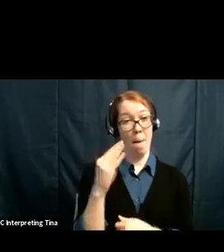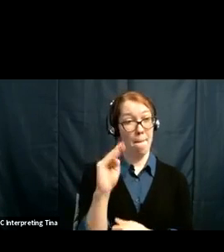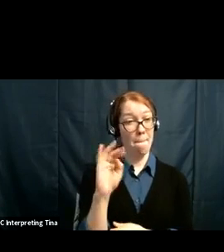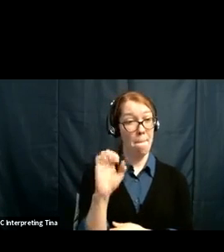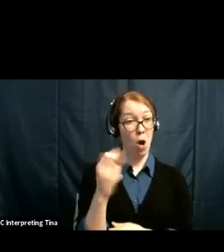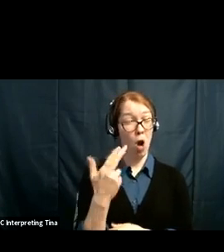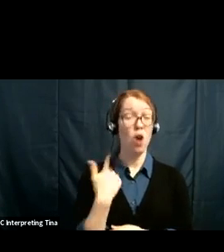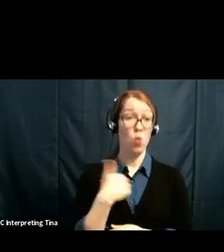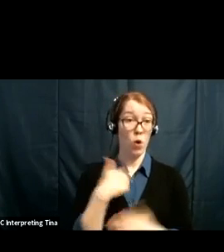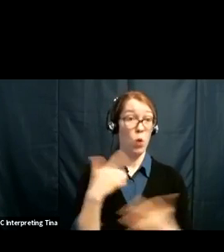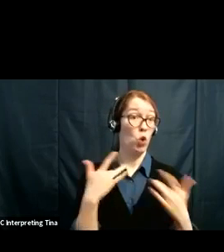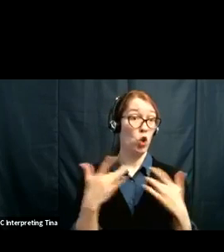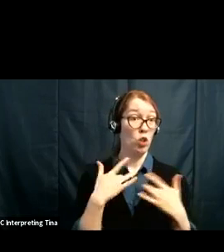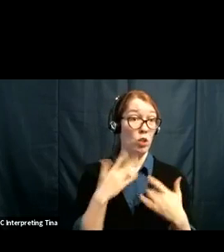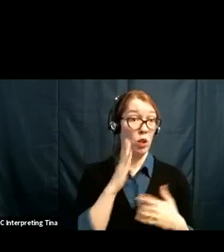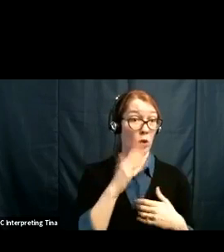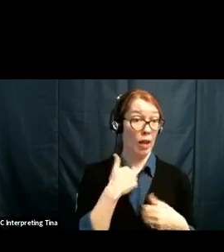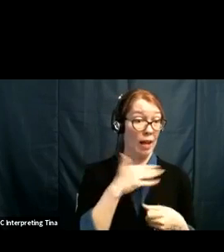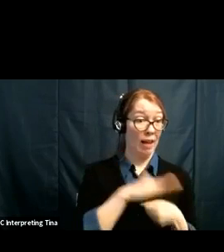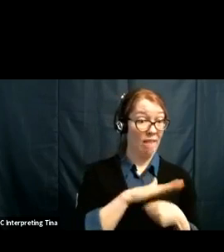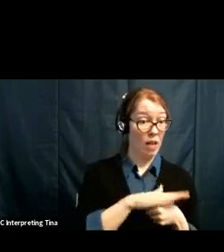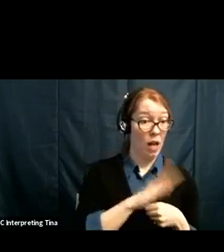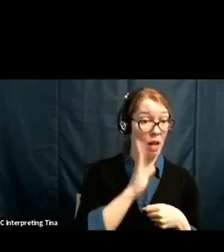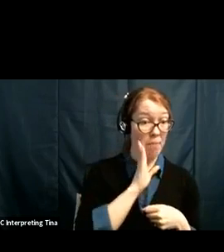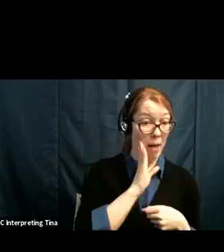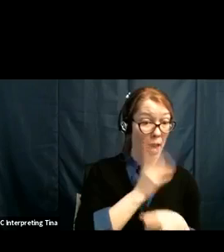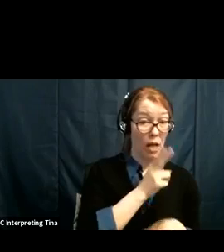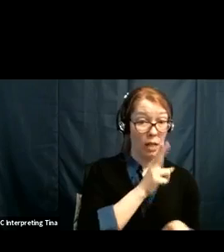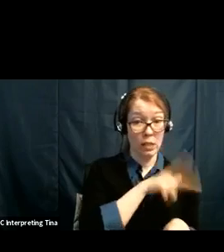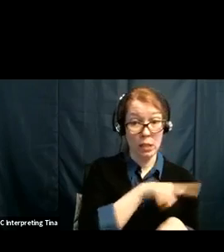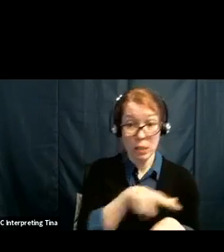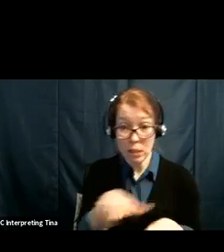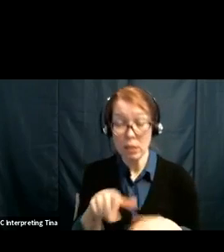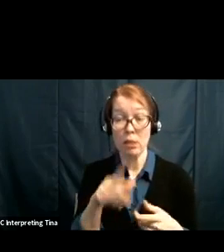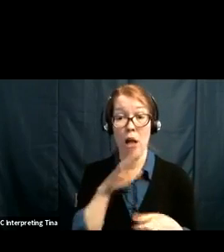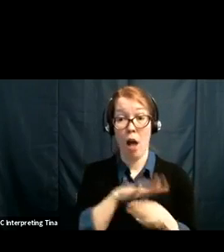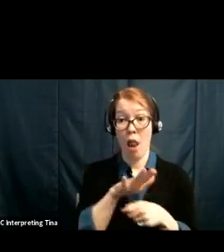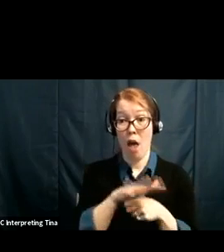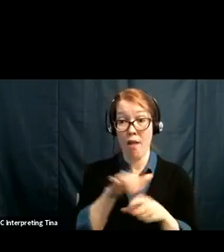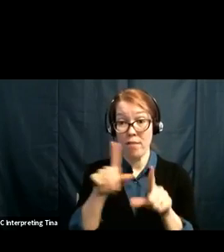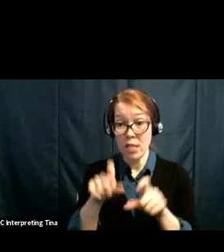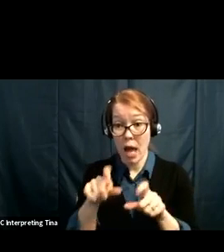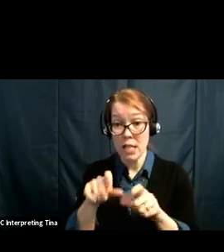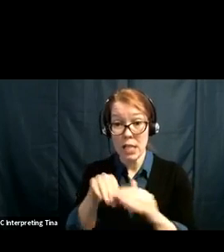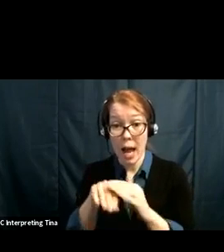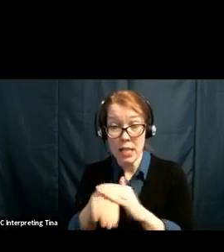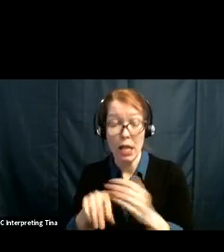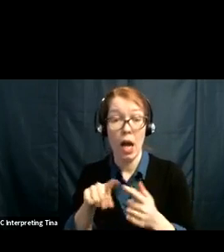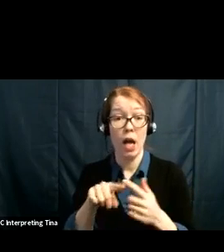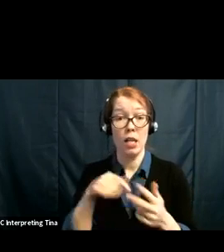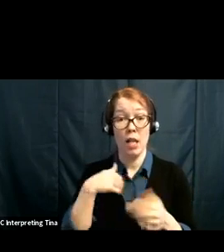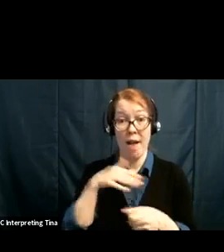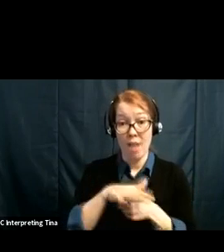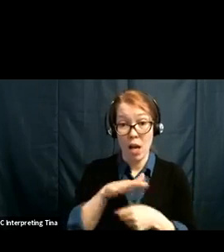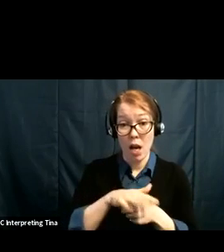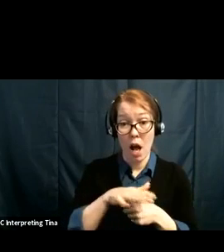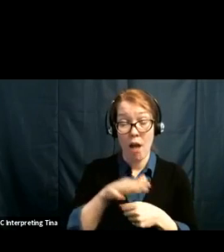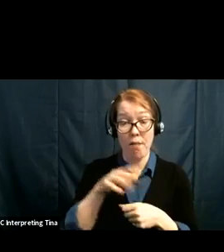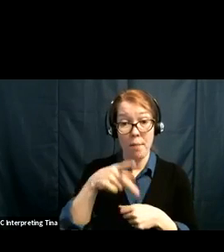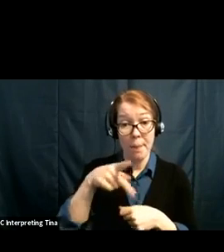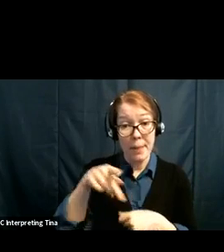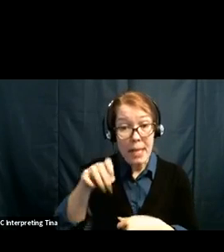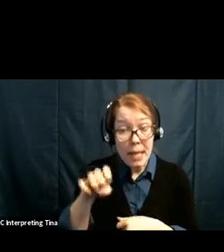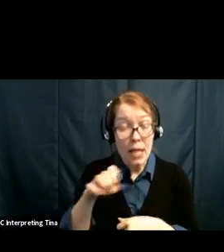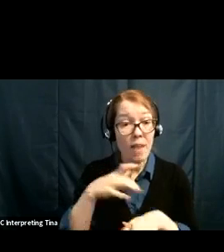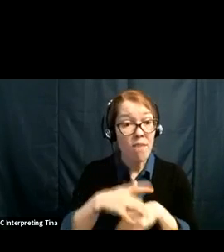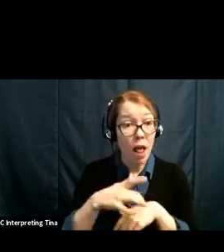very concerned about, would we have enough beds? Would we have enough testing capacity? Would we have enough PPE to take care of